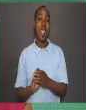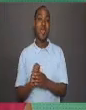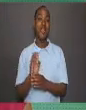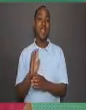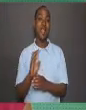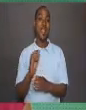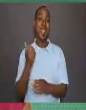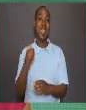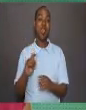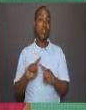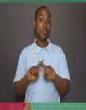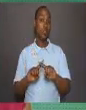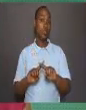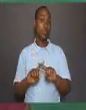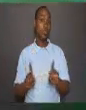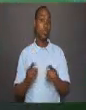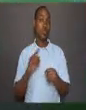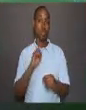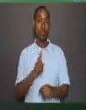is different as well.